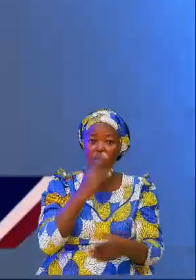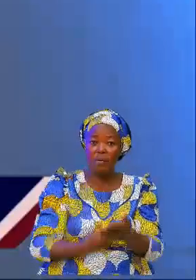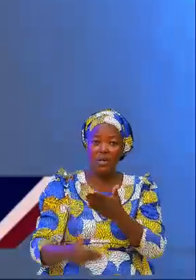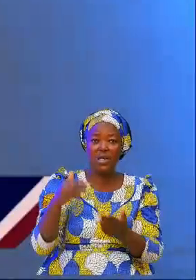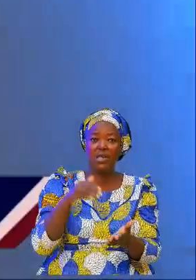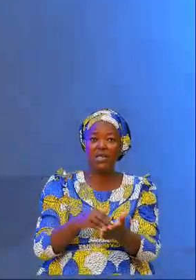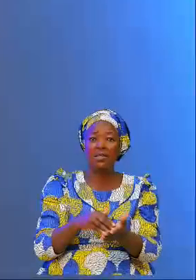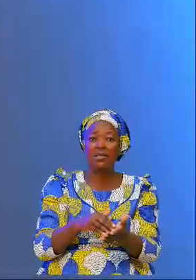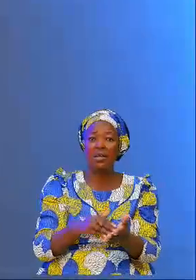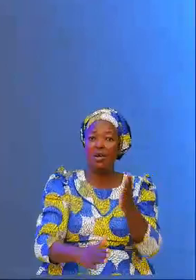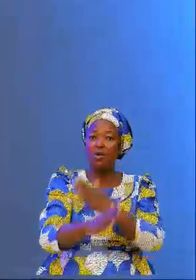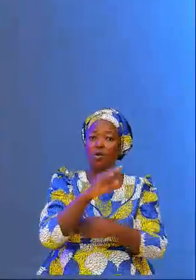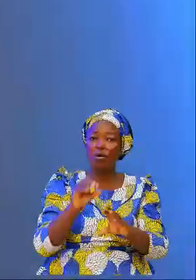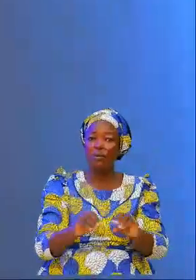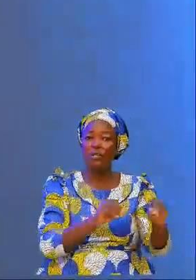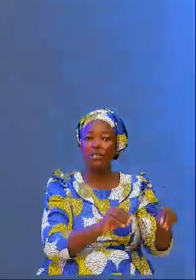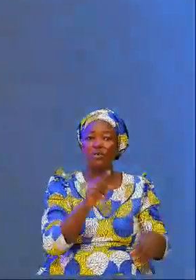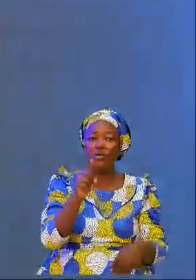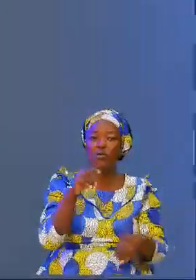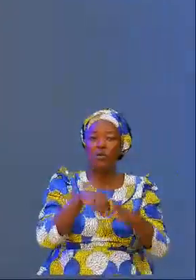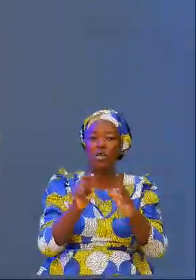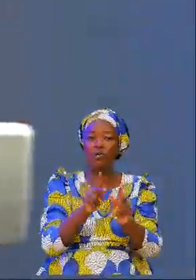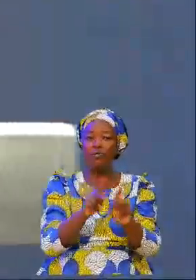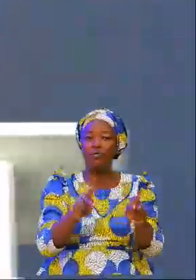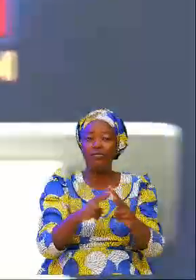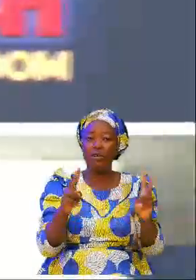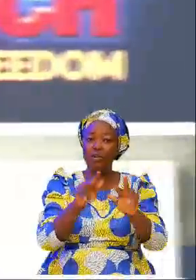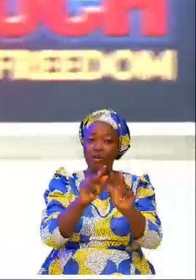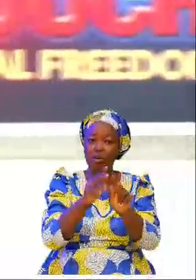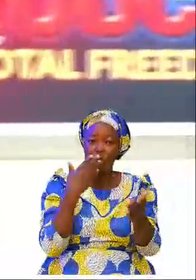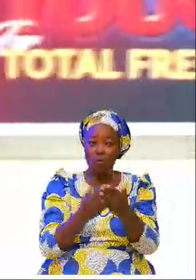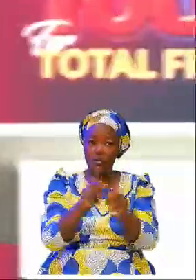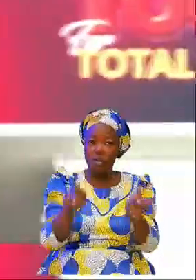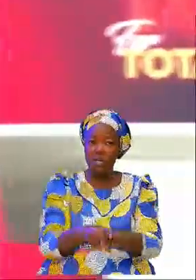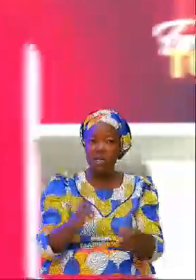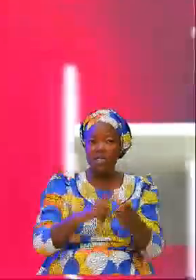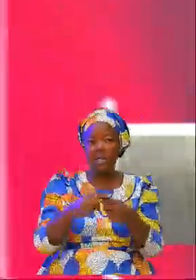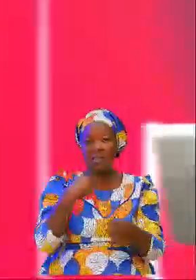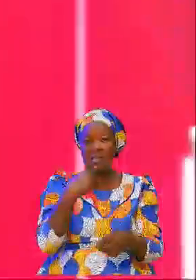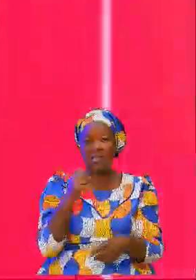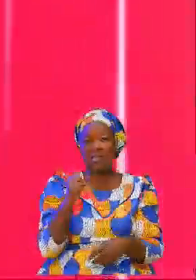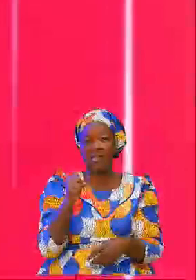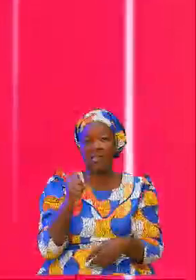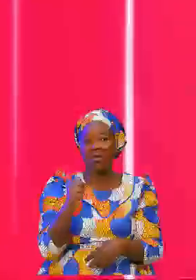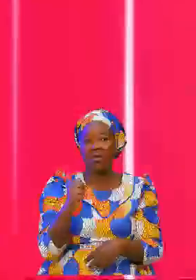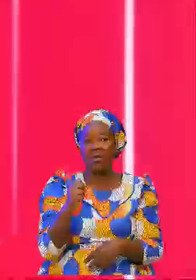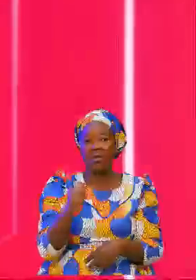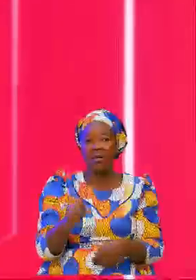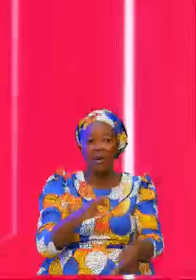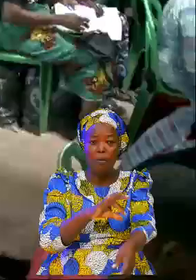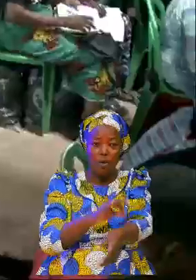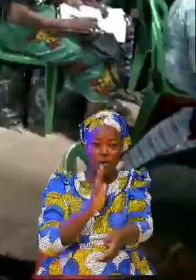mean? It means when you are born again, God places you in a very good